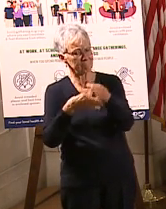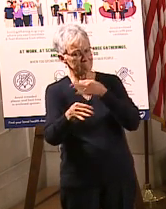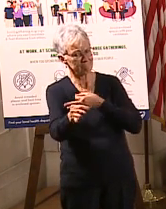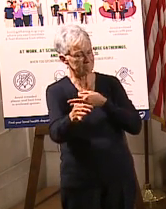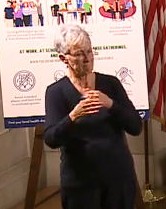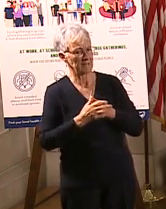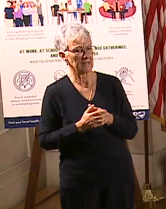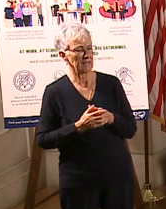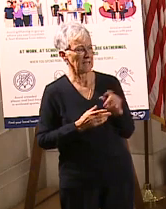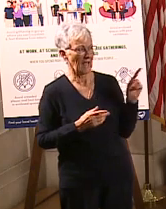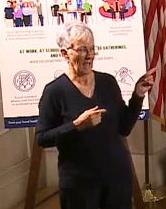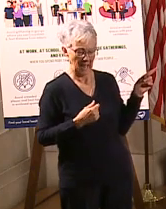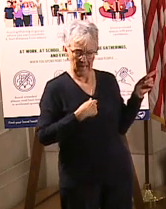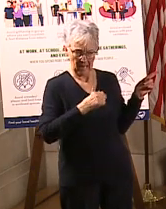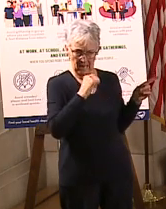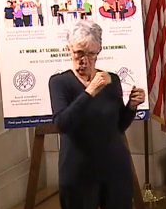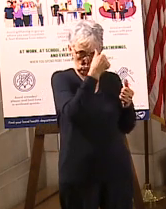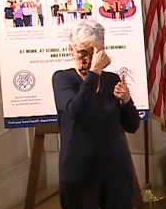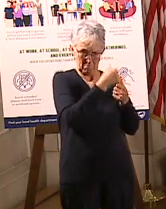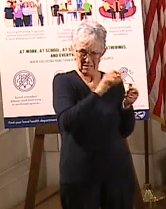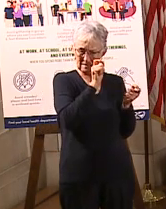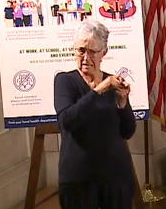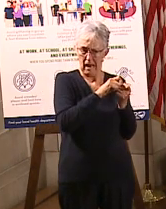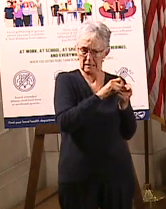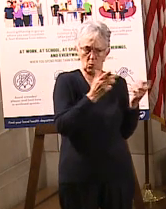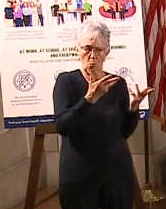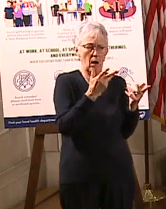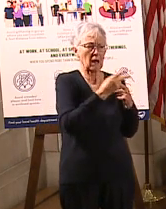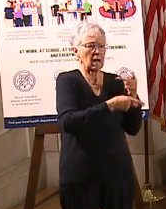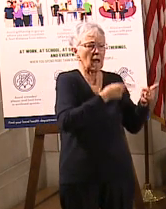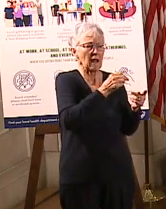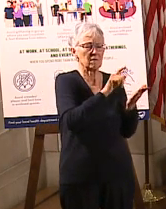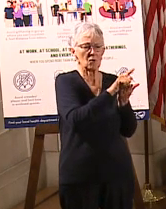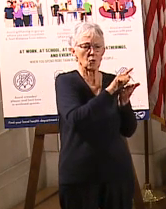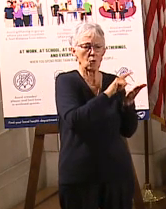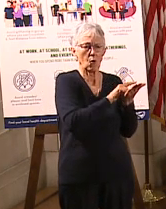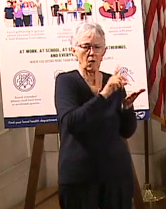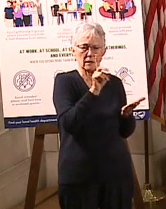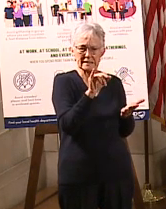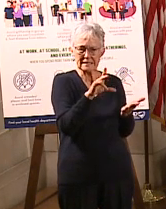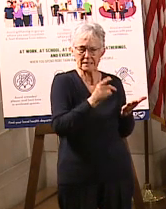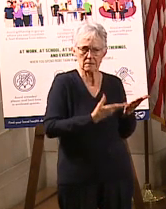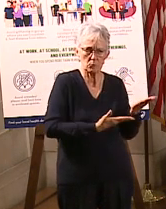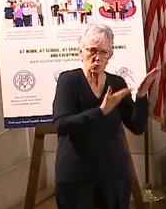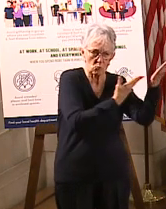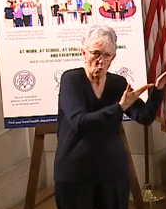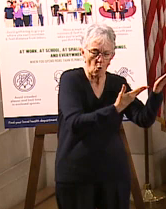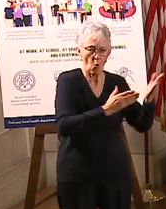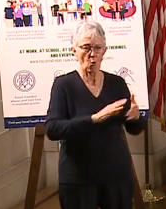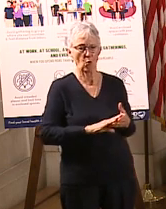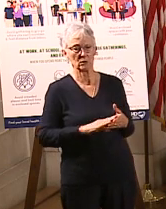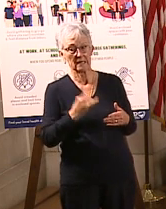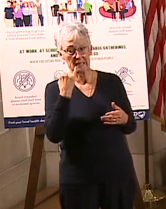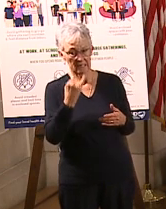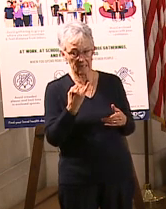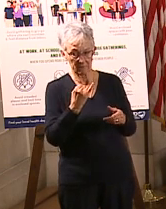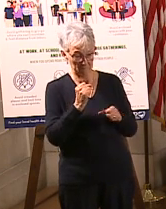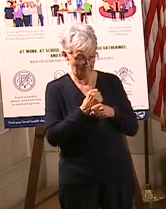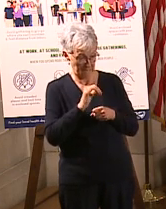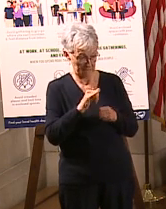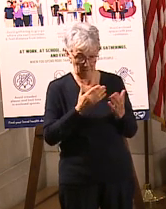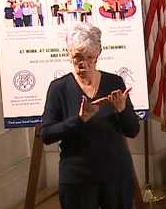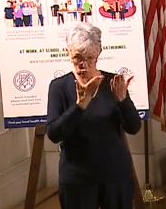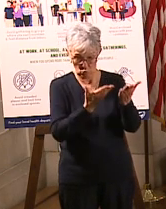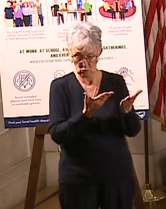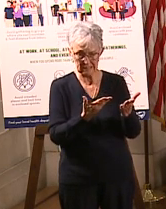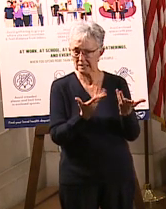don't recall any of the specifics off the top of my head with regard to what those specific proposals were. And if people were to make those proposals going forward, it